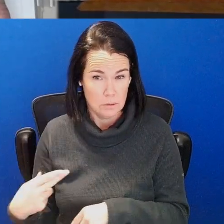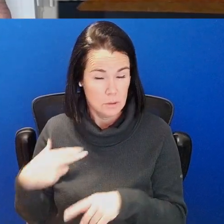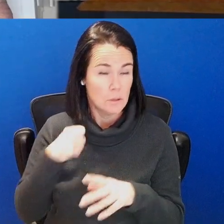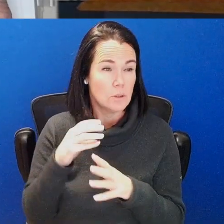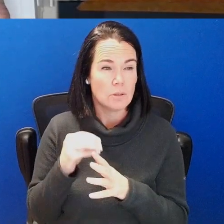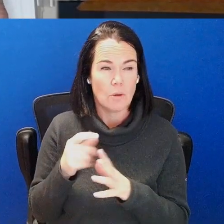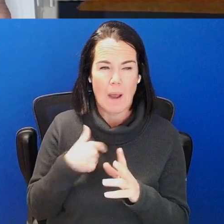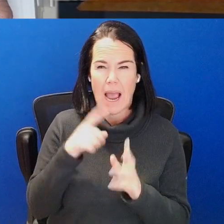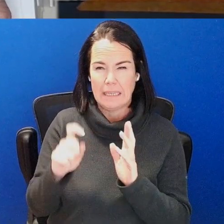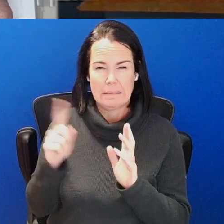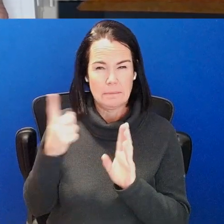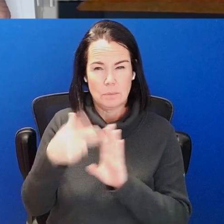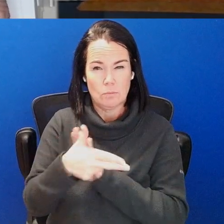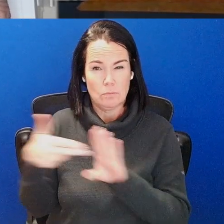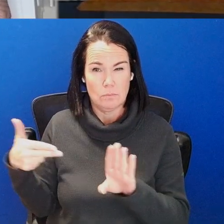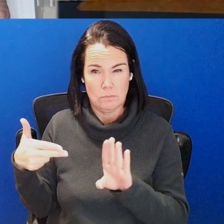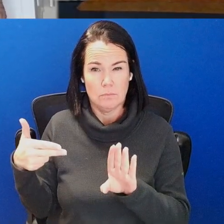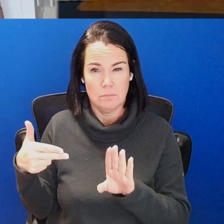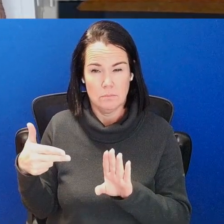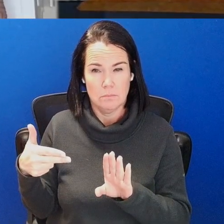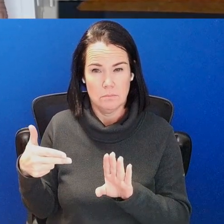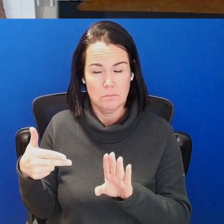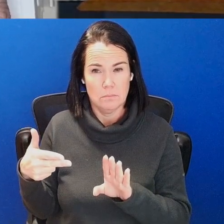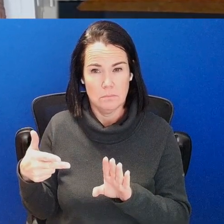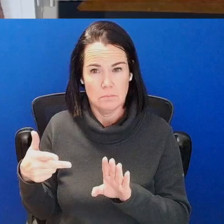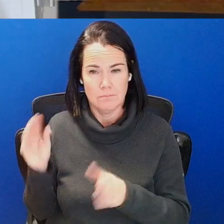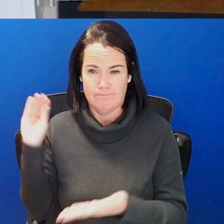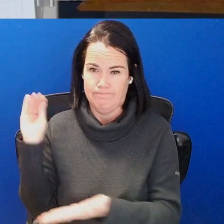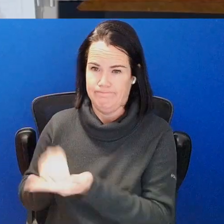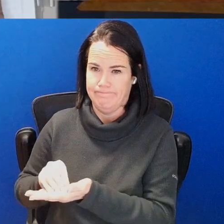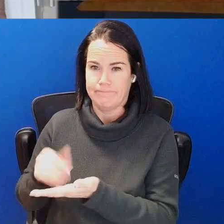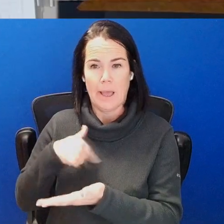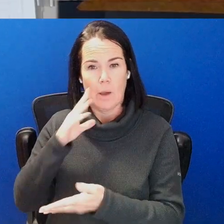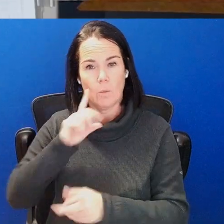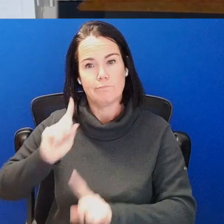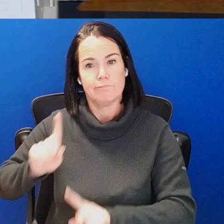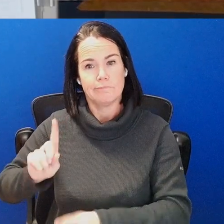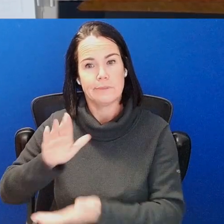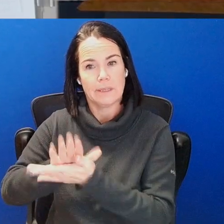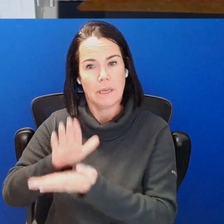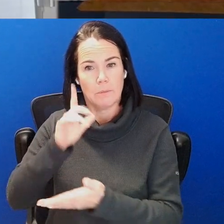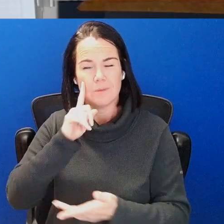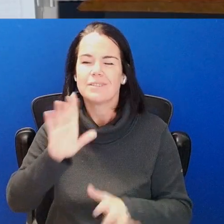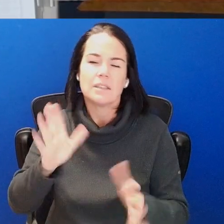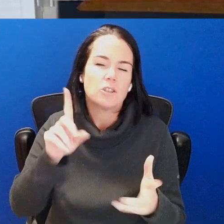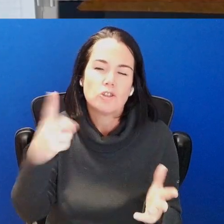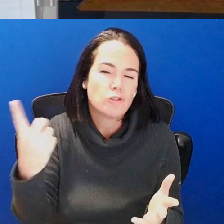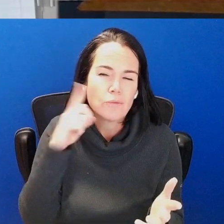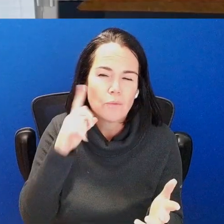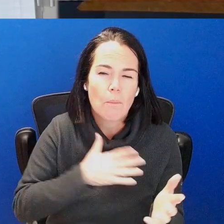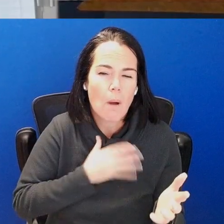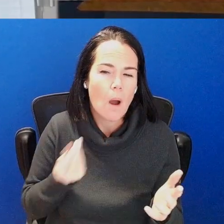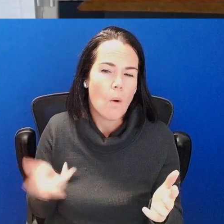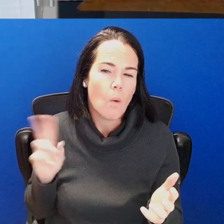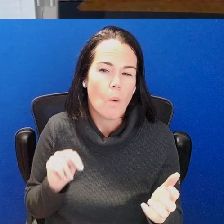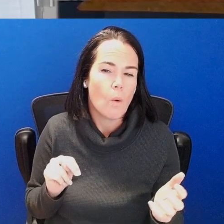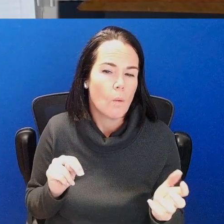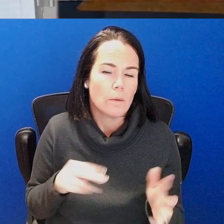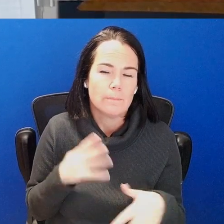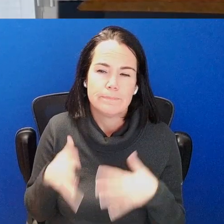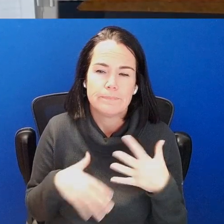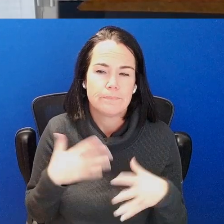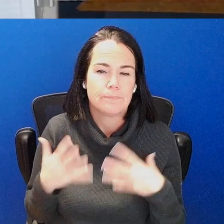I need something to mark the fact that I will be on campus those days, just for my own